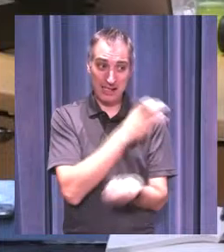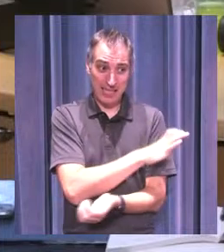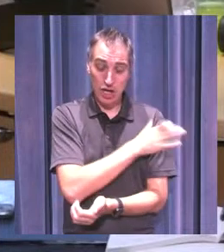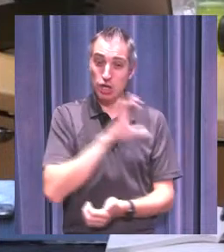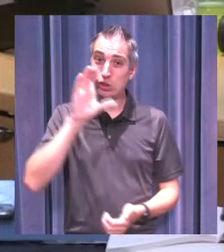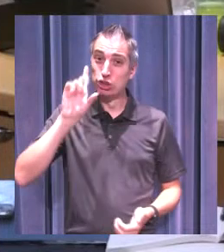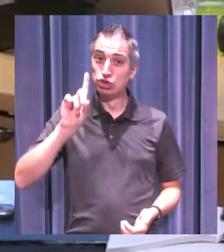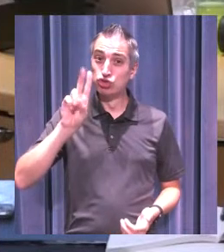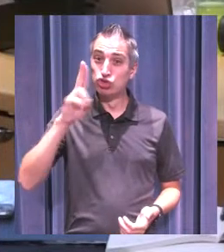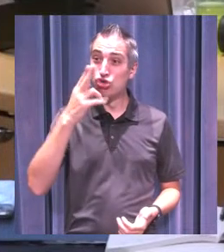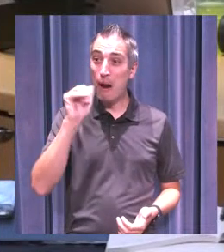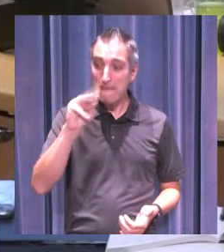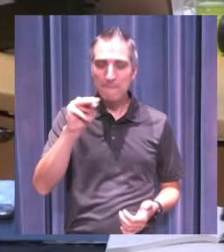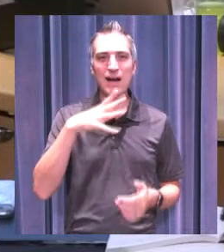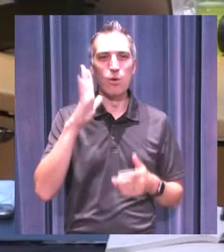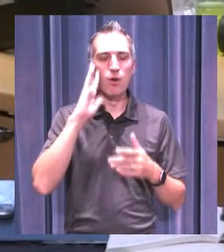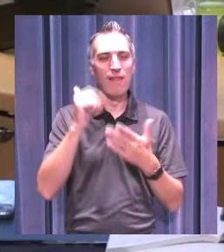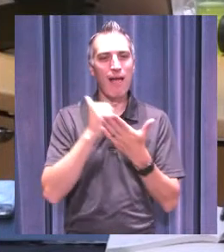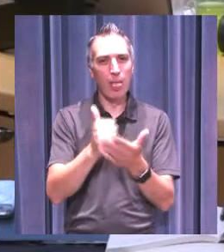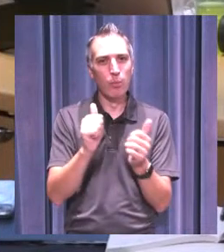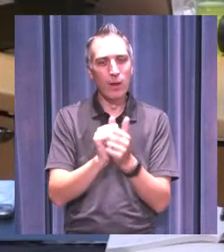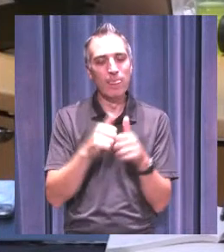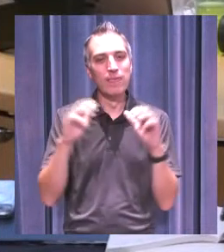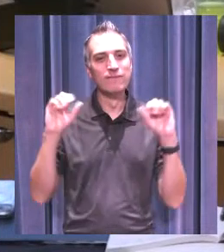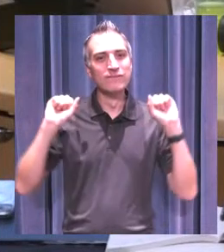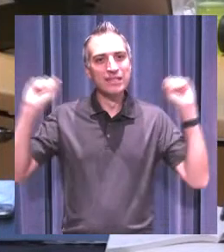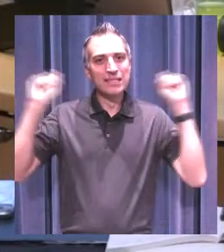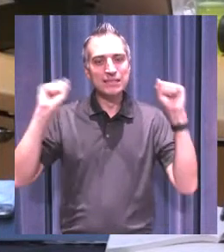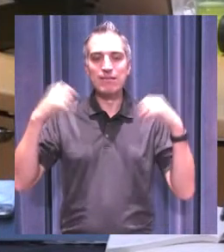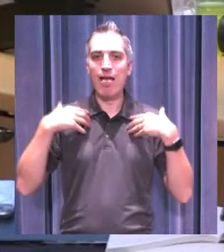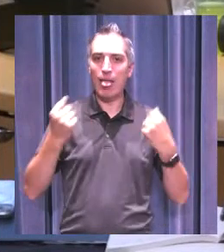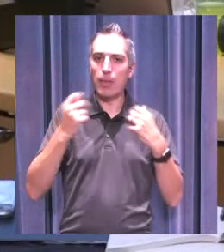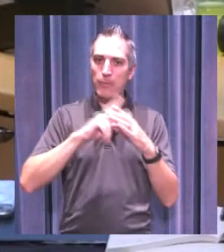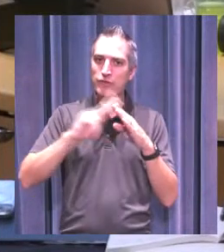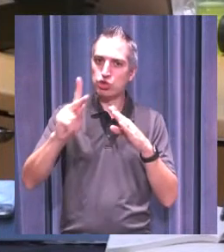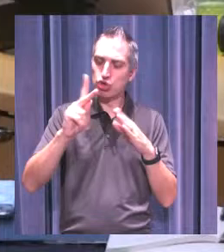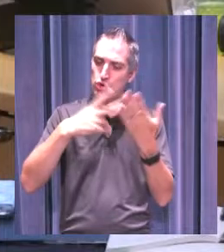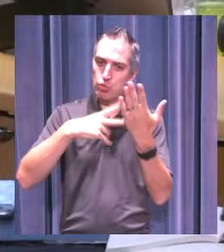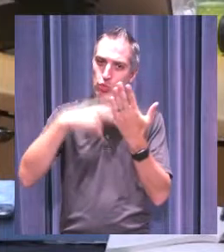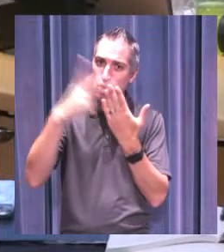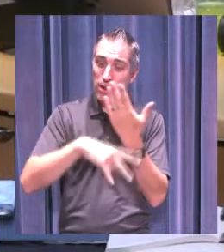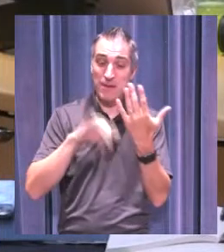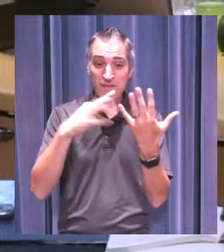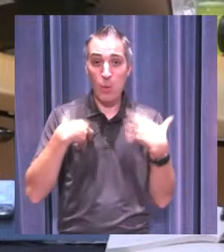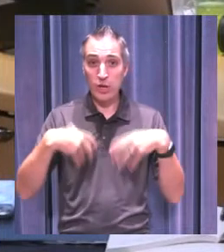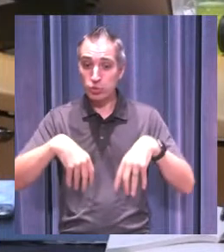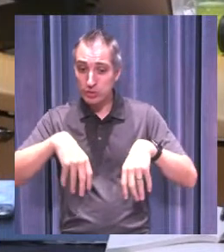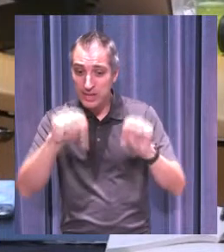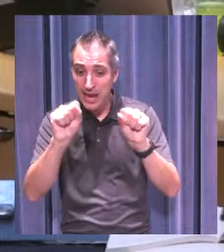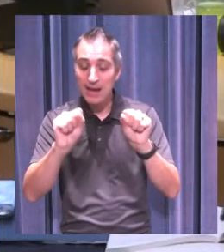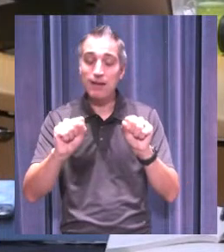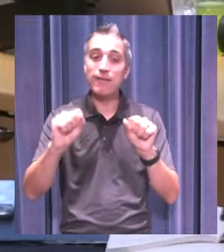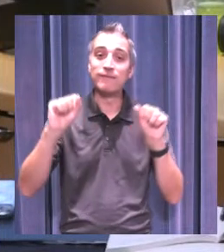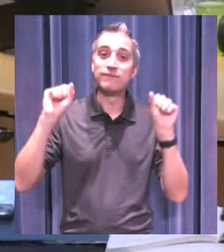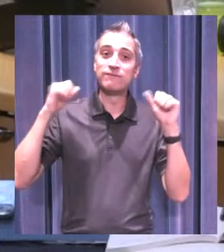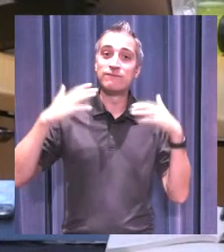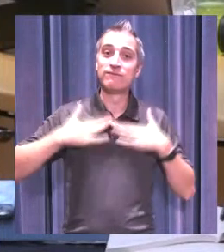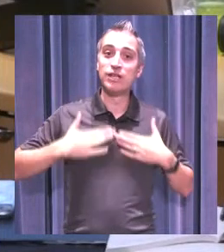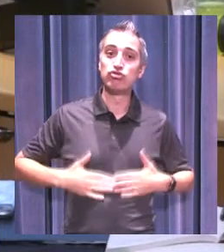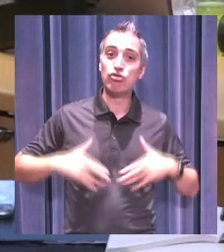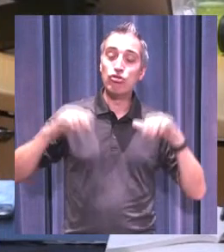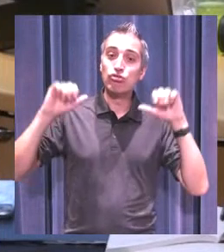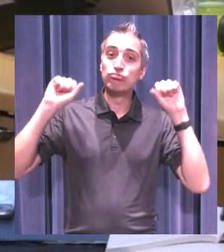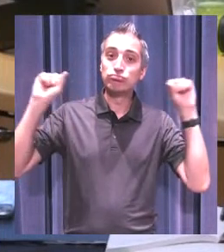students enrolled in the Health Fitness Professional Program, students who want to take physical education course for fitness and health,